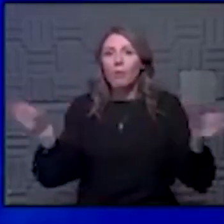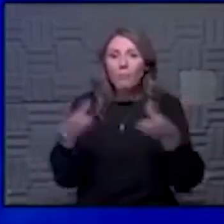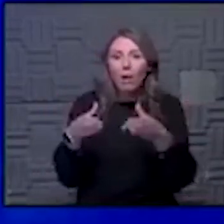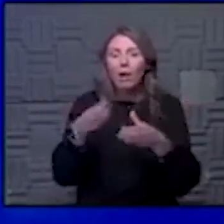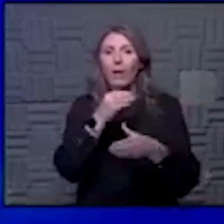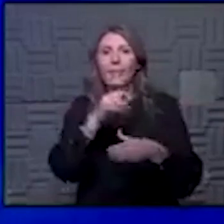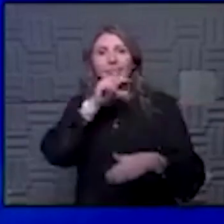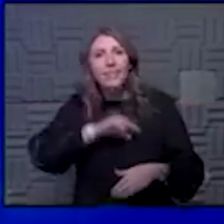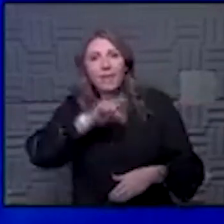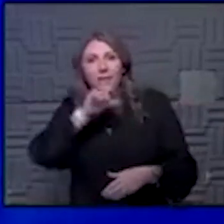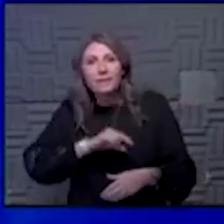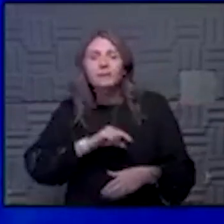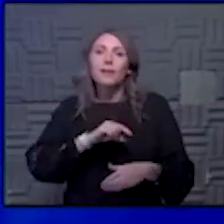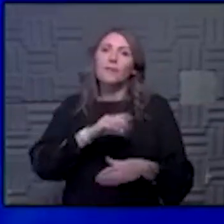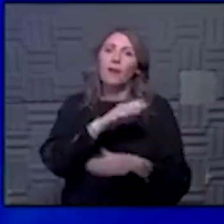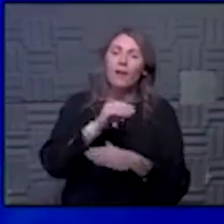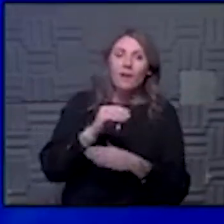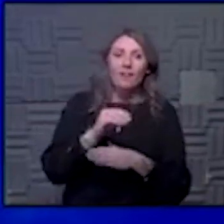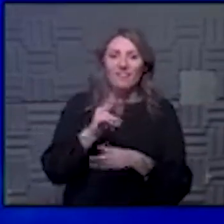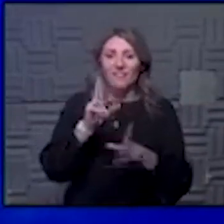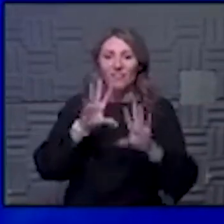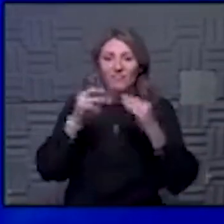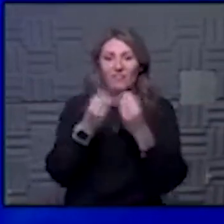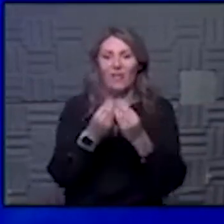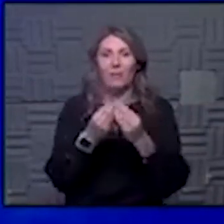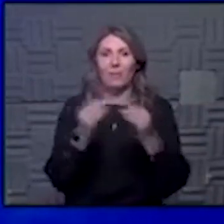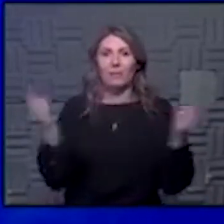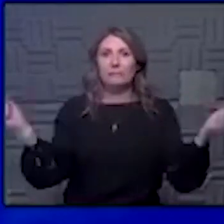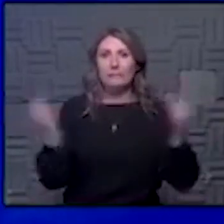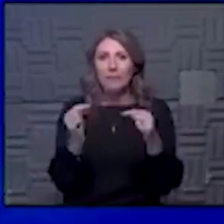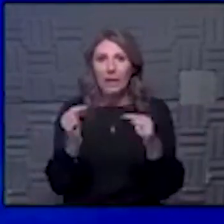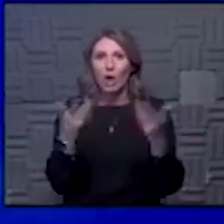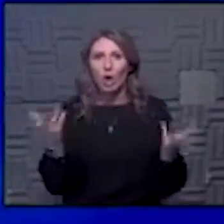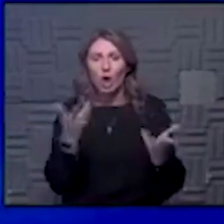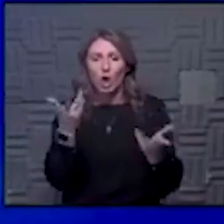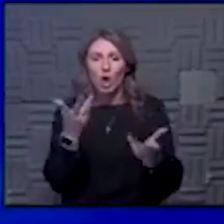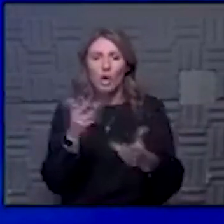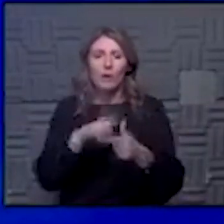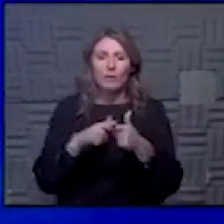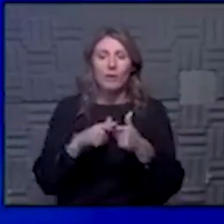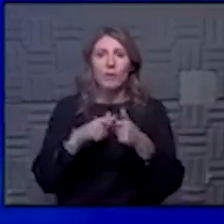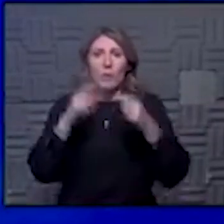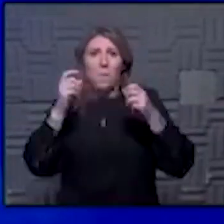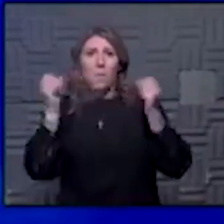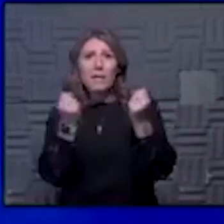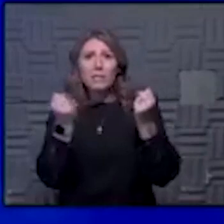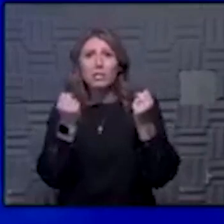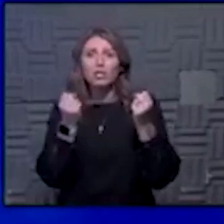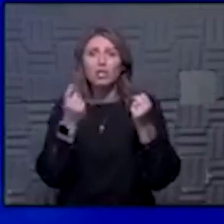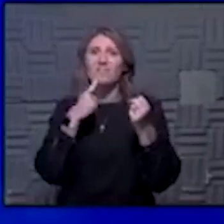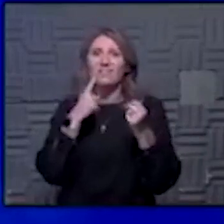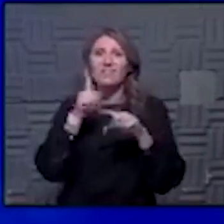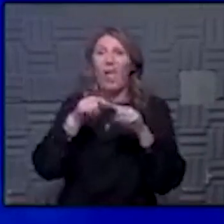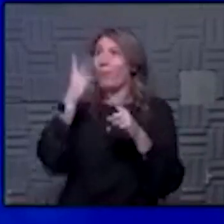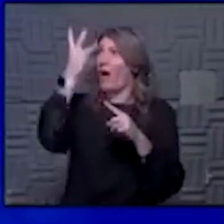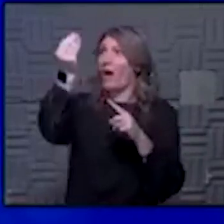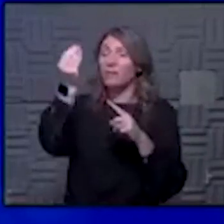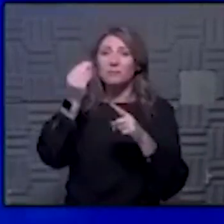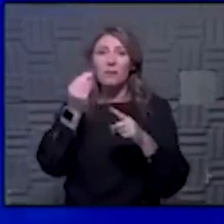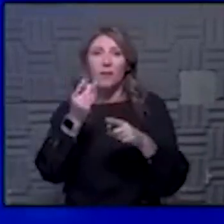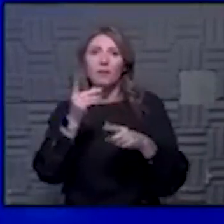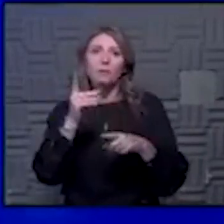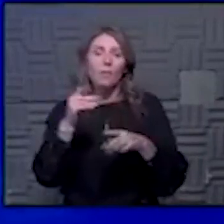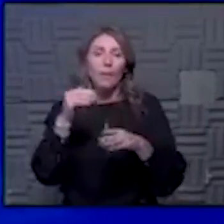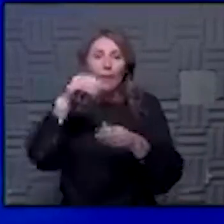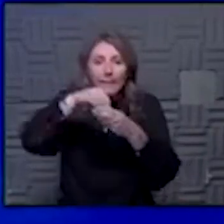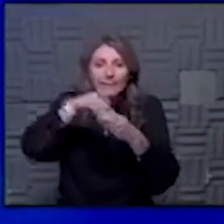they want to, and families trying to come together. And then the winter, as people go inside and the ability to go outside and do things gets harder,